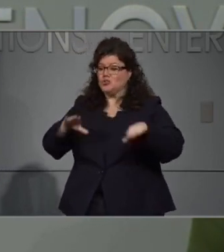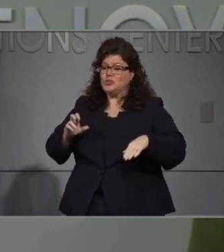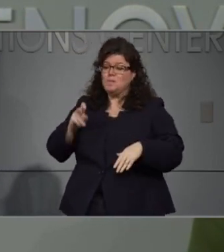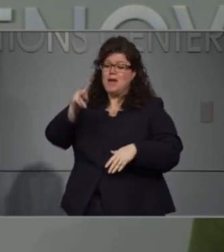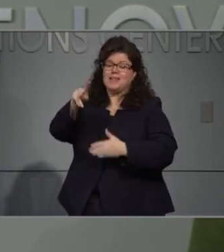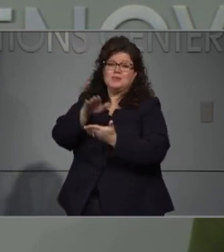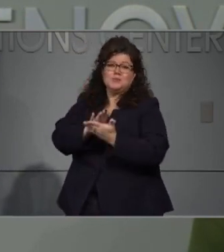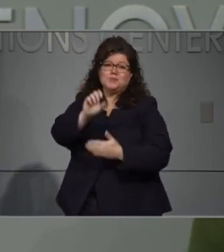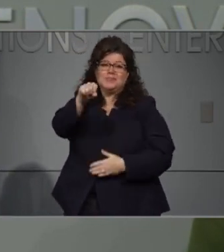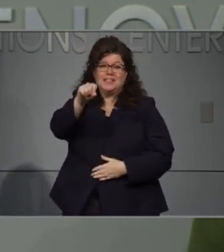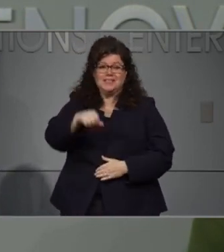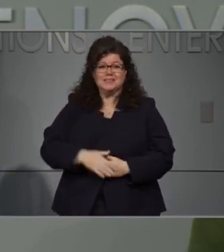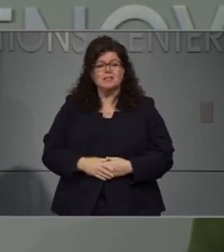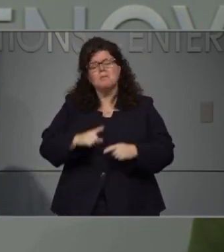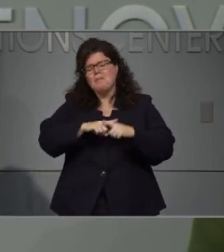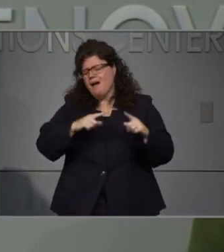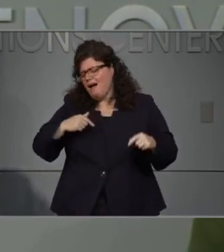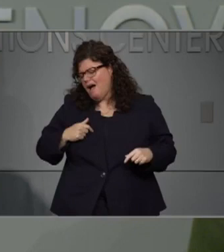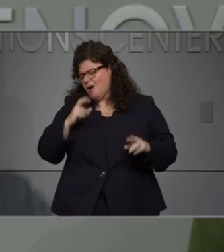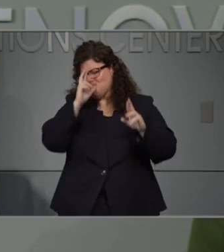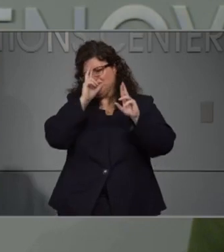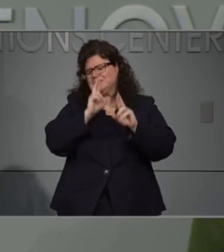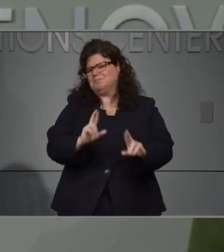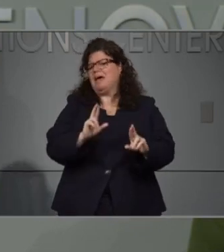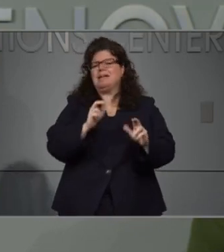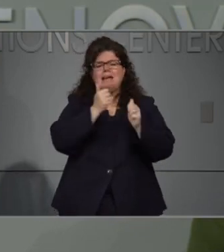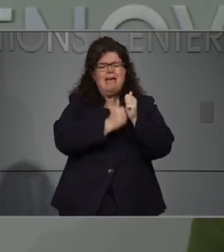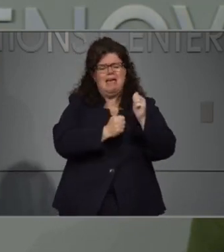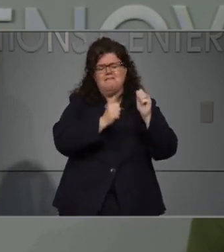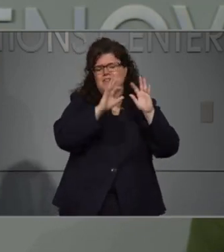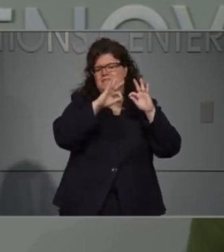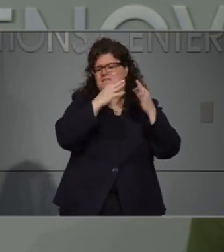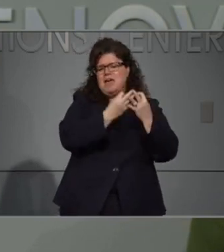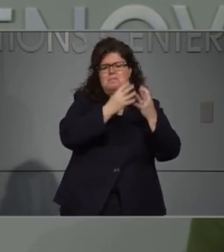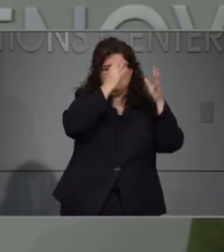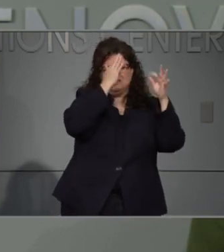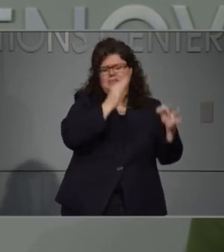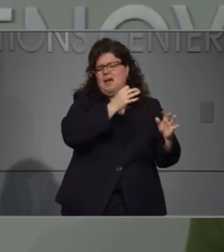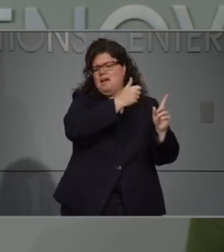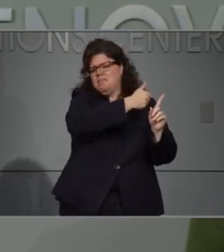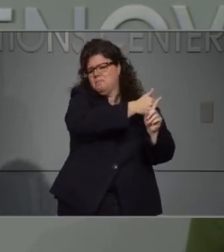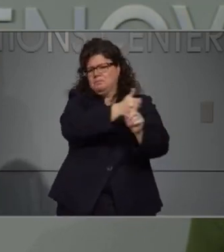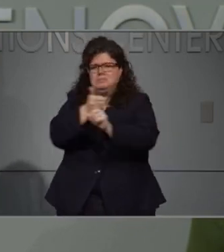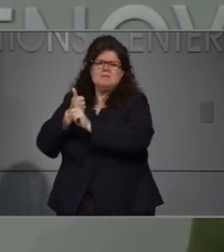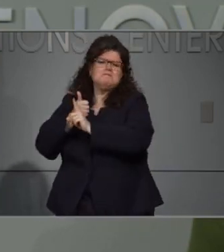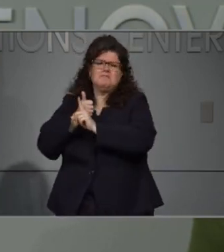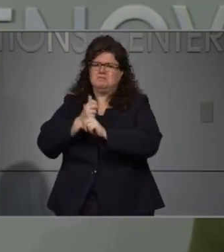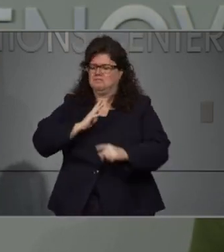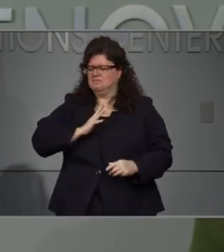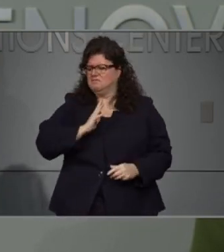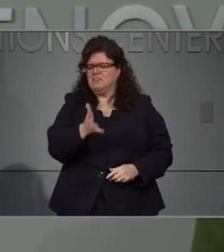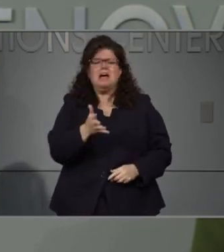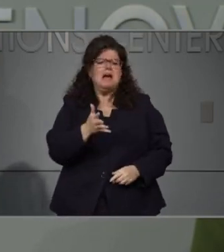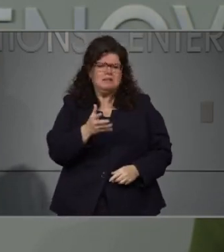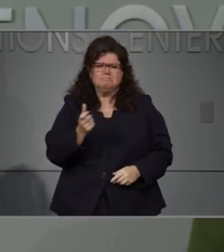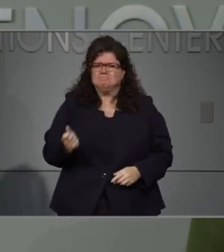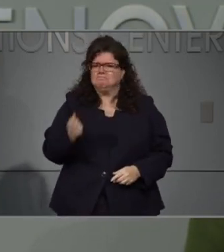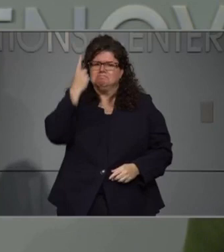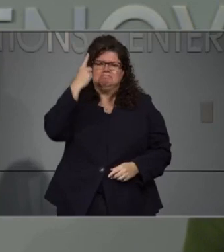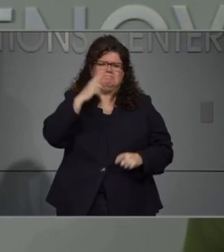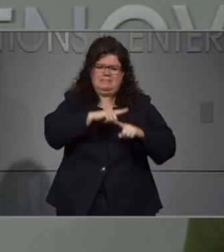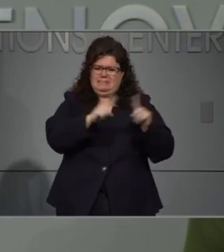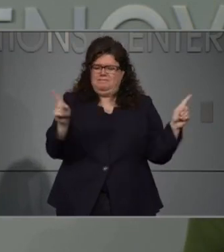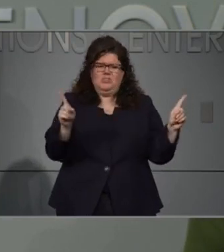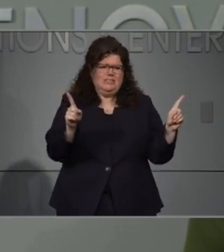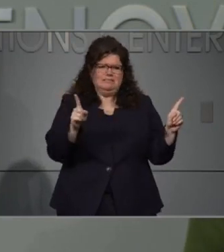But again, I want to respect that every family is going to make their own decision based on a variety of things. So our